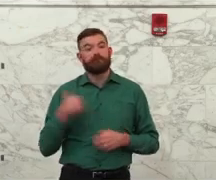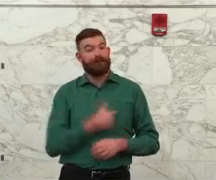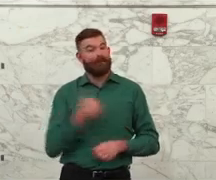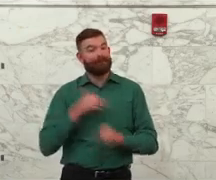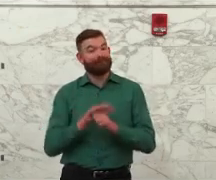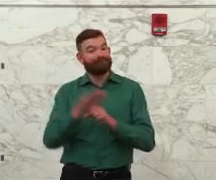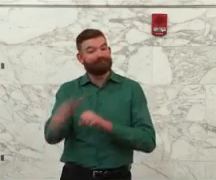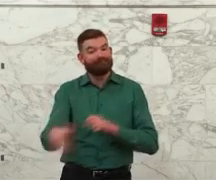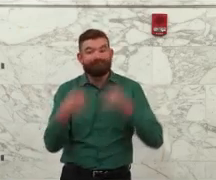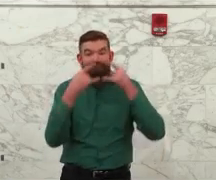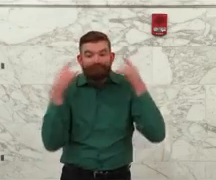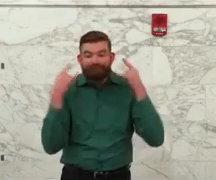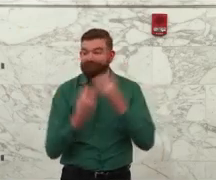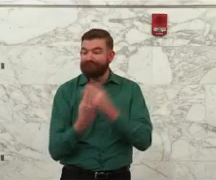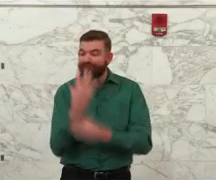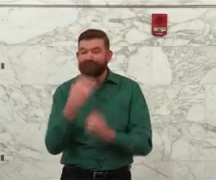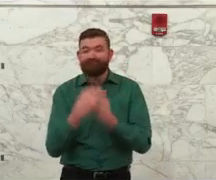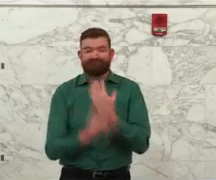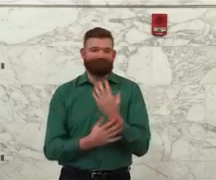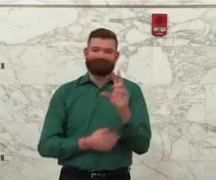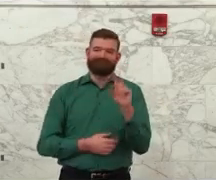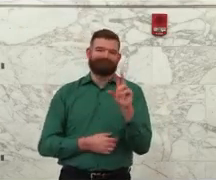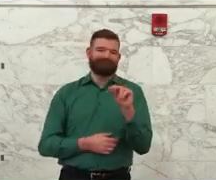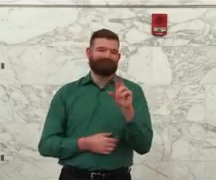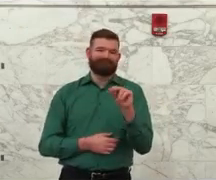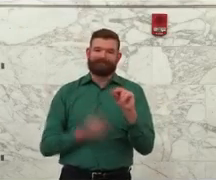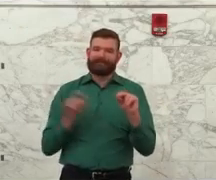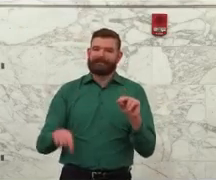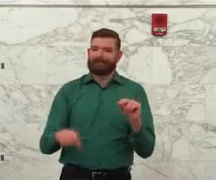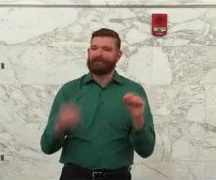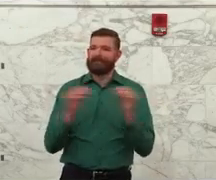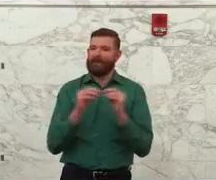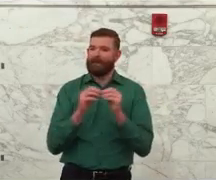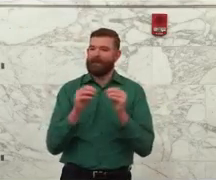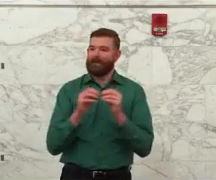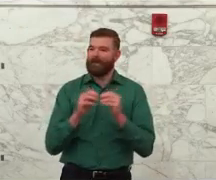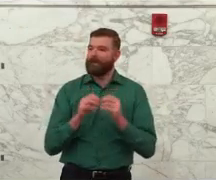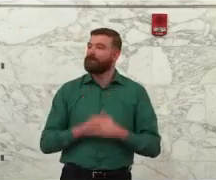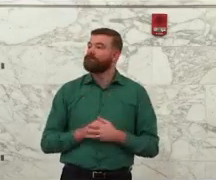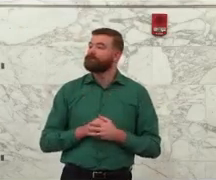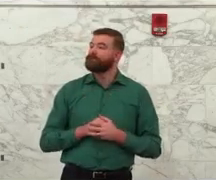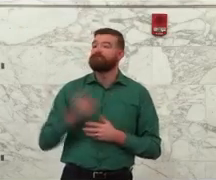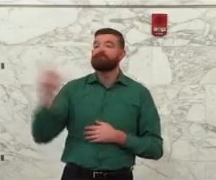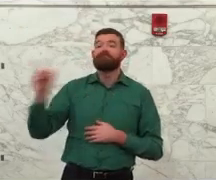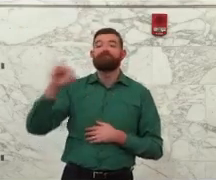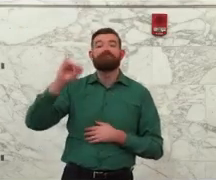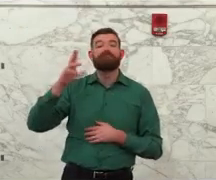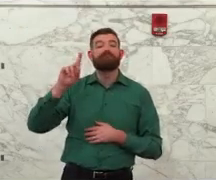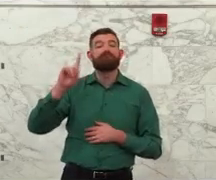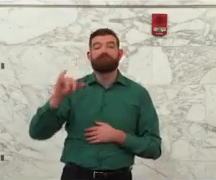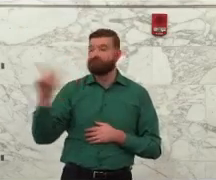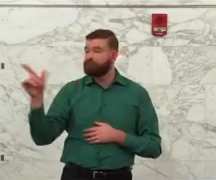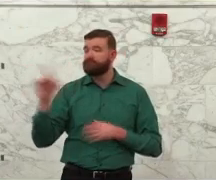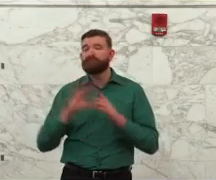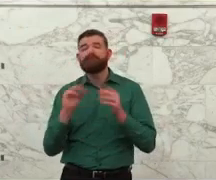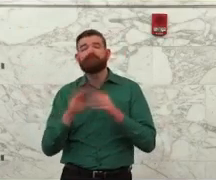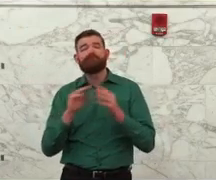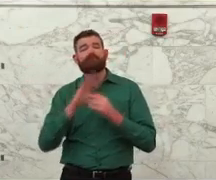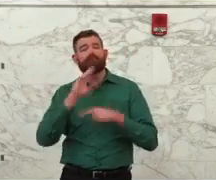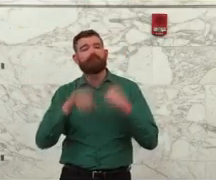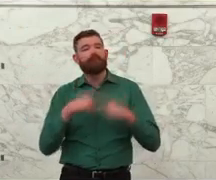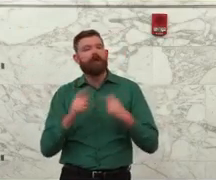So I think Judy gave a great answer on the beds, and we're doing everything we can to plan for that. But in the here